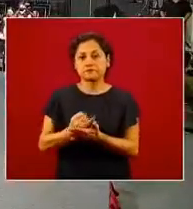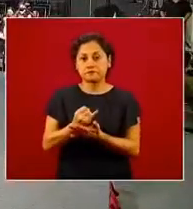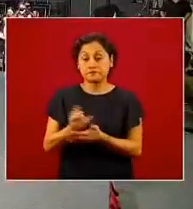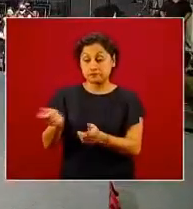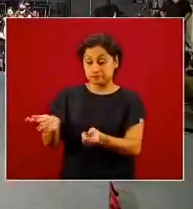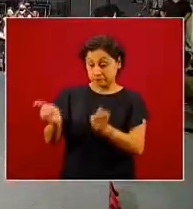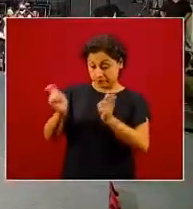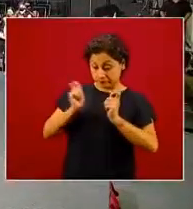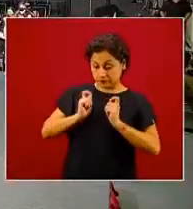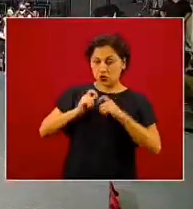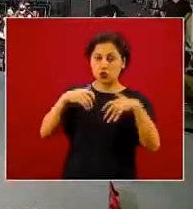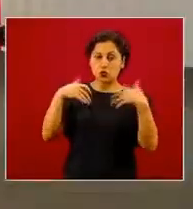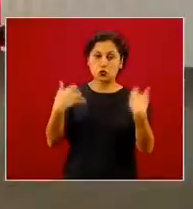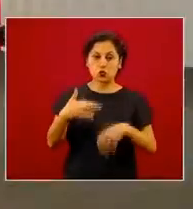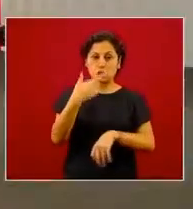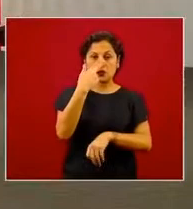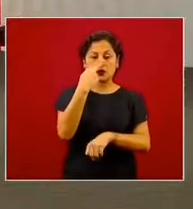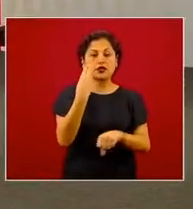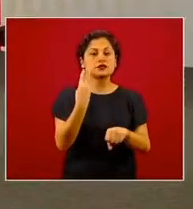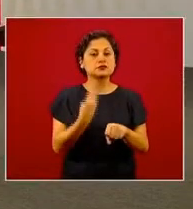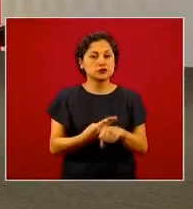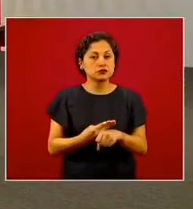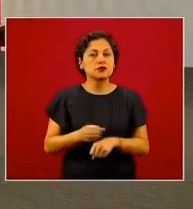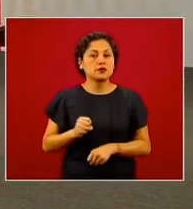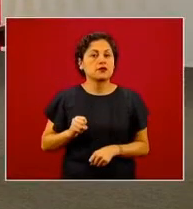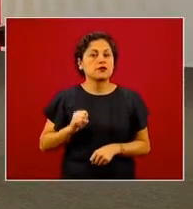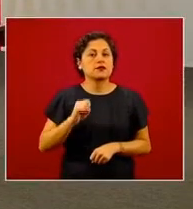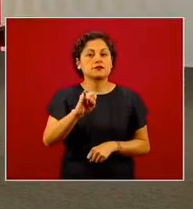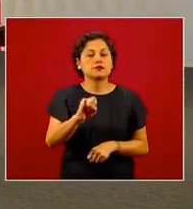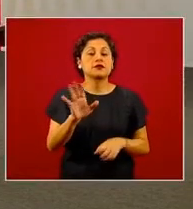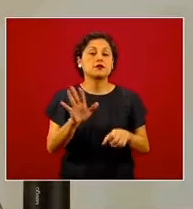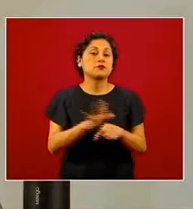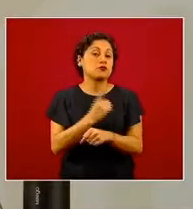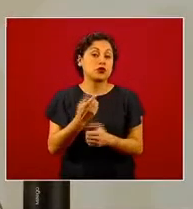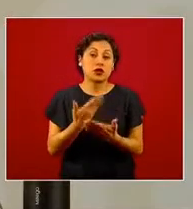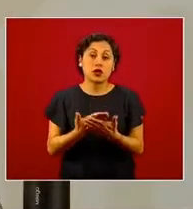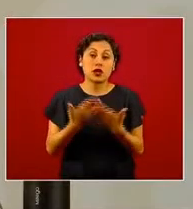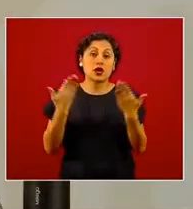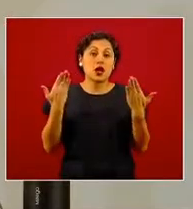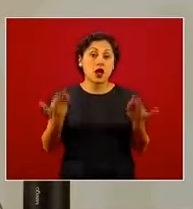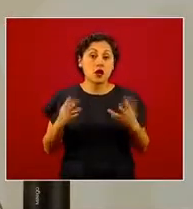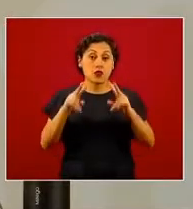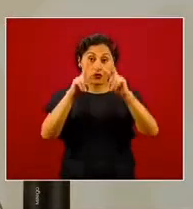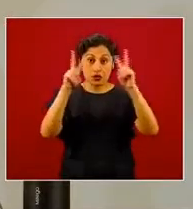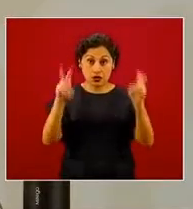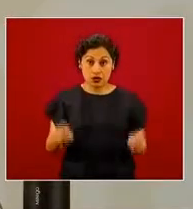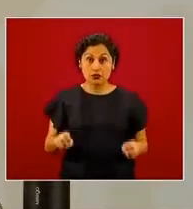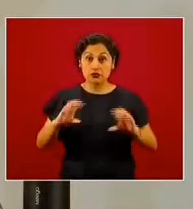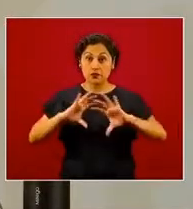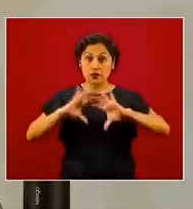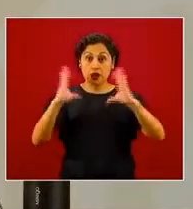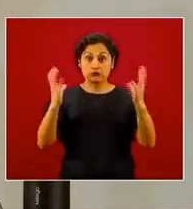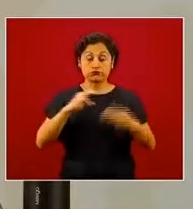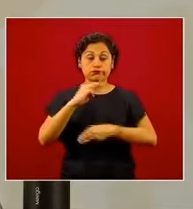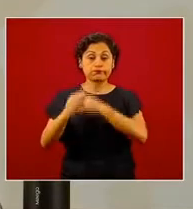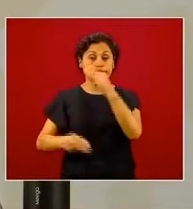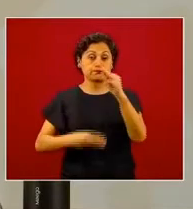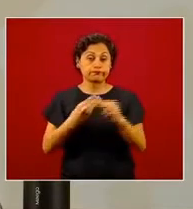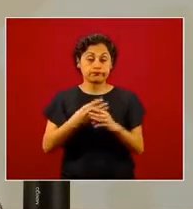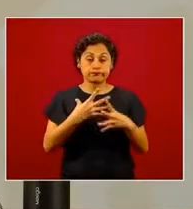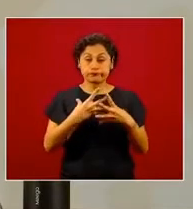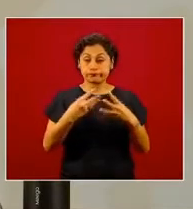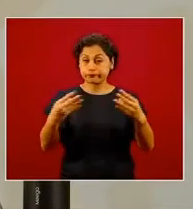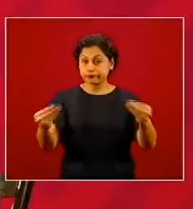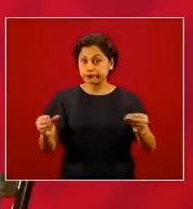it's quite a responsibility because we have to look at it within the context of this pandemic. And I